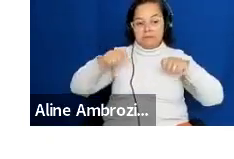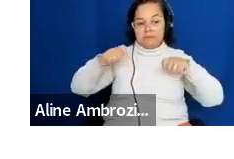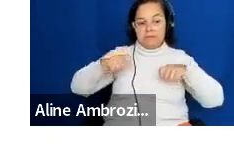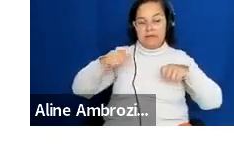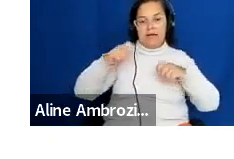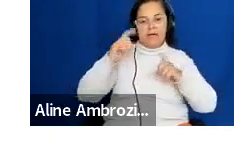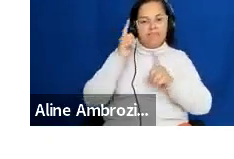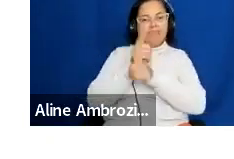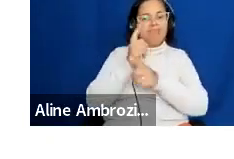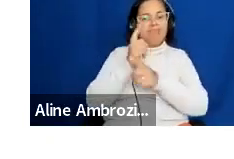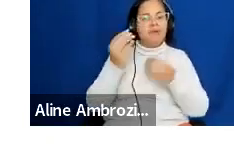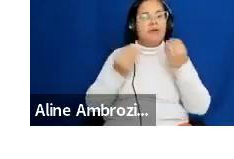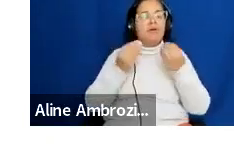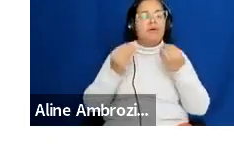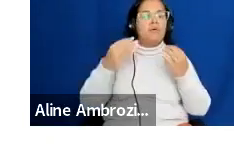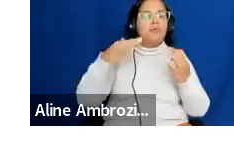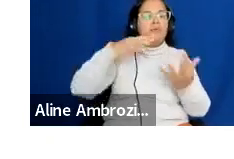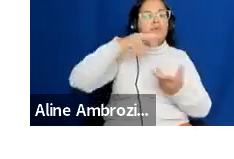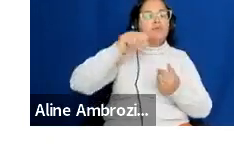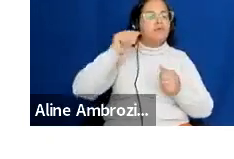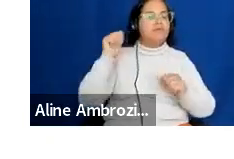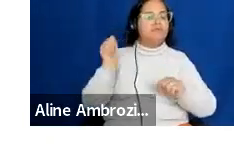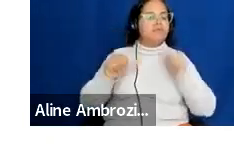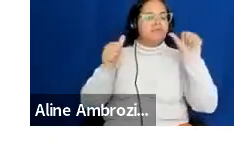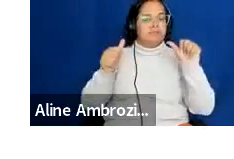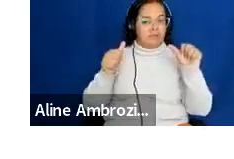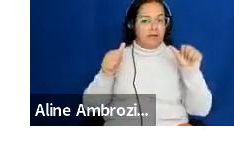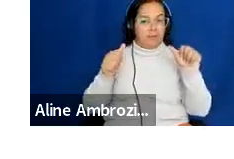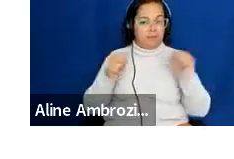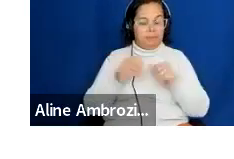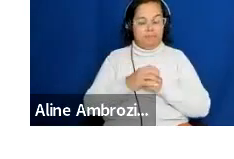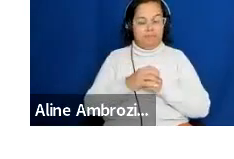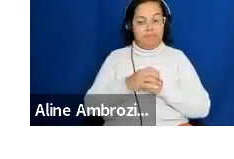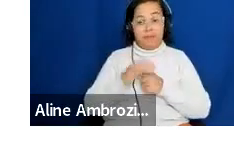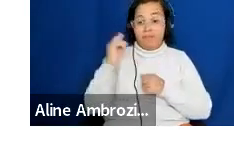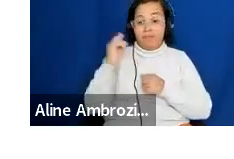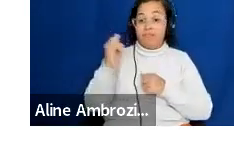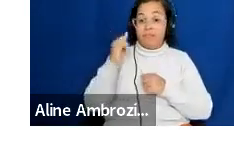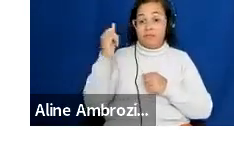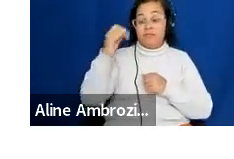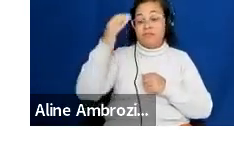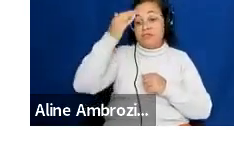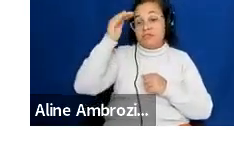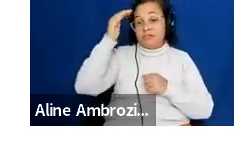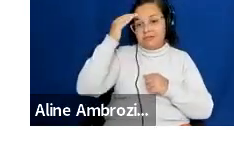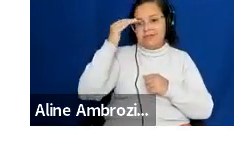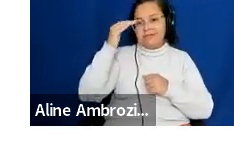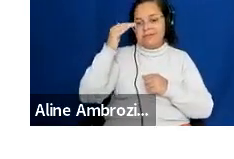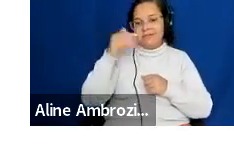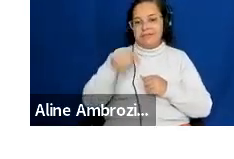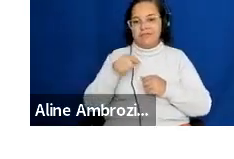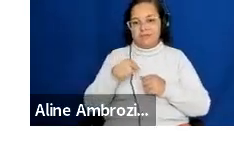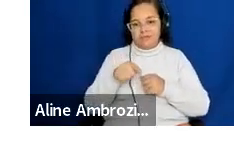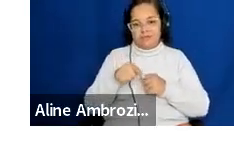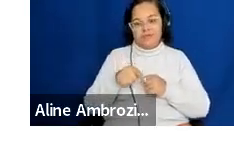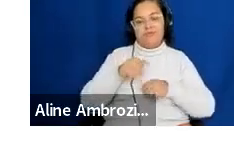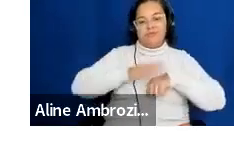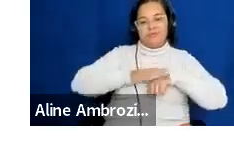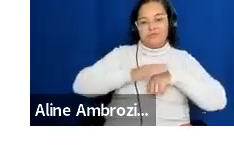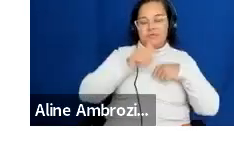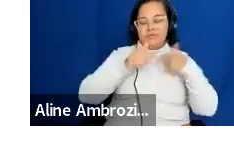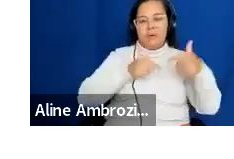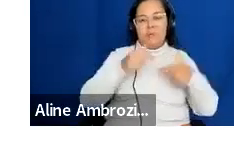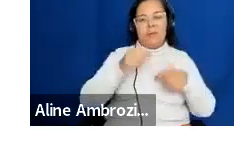That, I think, is very important and key to understanding Marx's view of development. It's not imposed